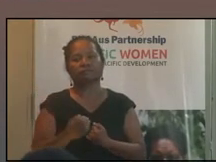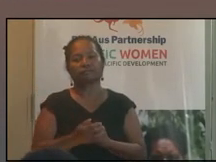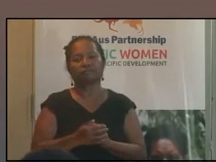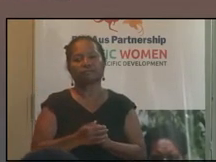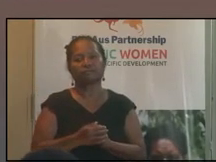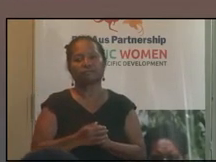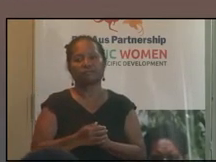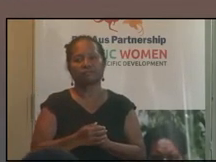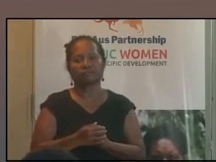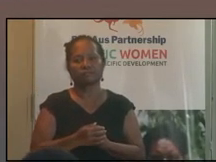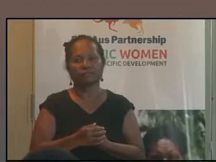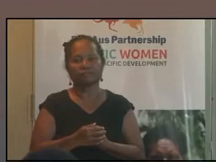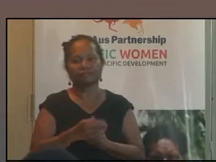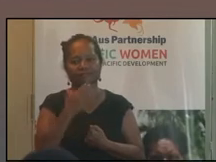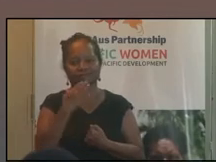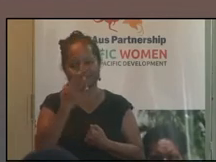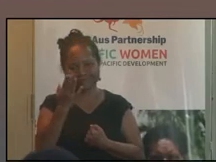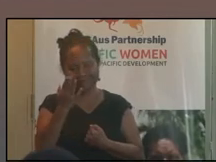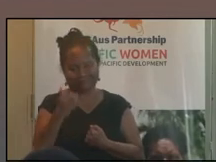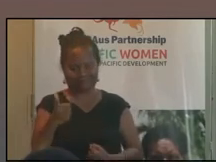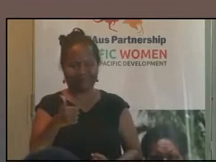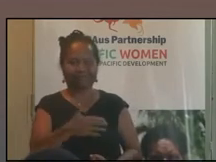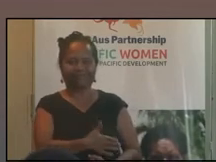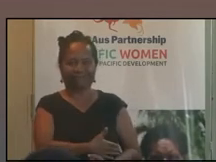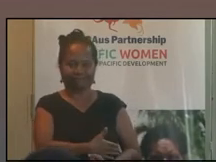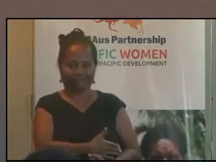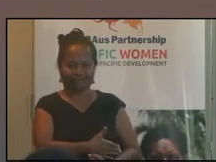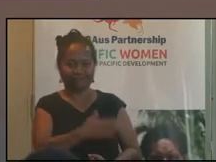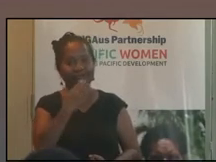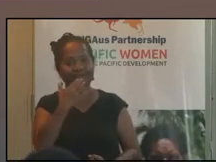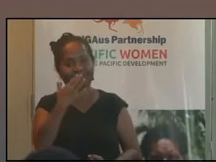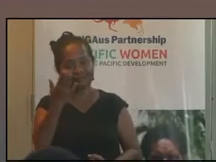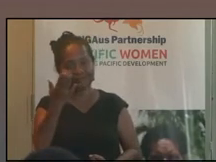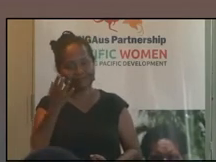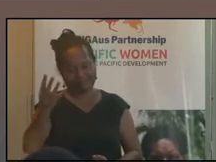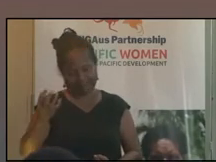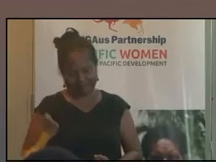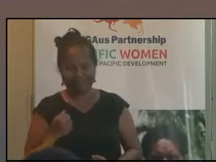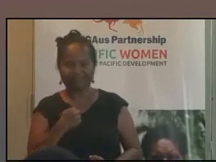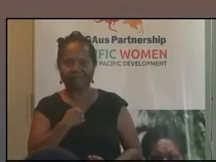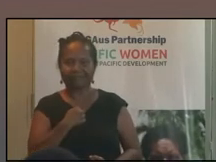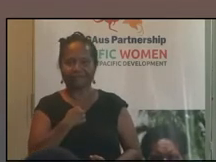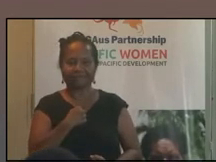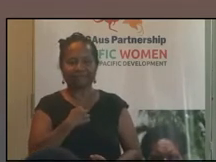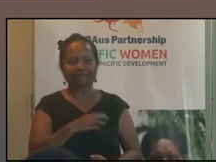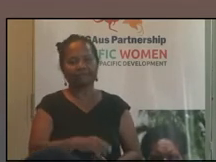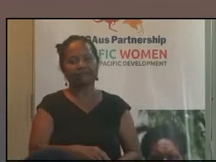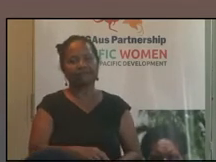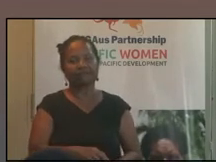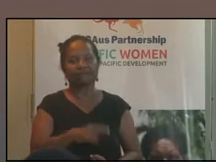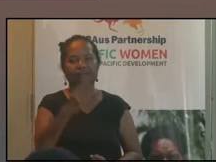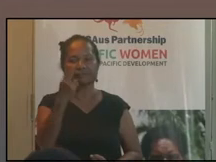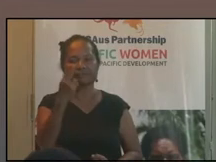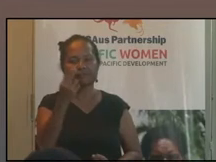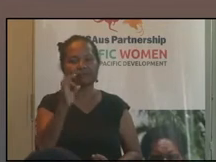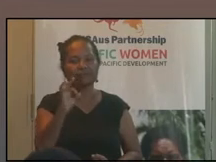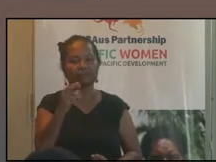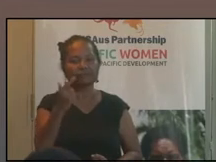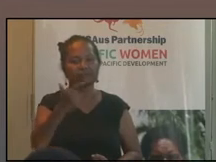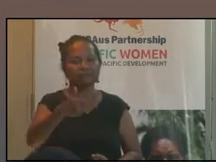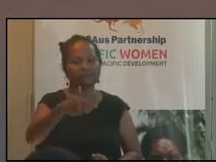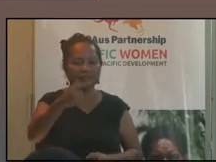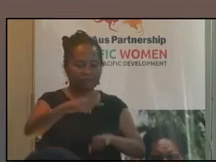Thank you, Dulciana. Good morning, everyone. Thank you for having me on this panel. So the 2017